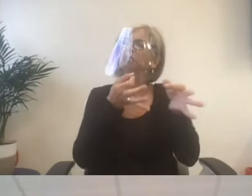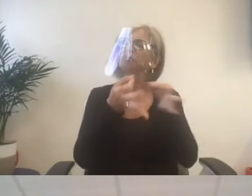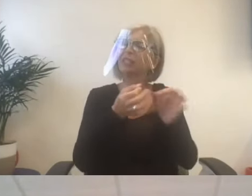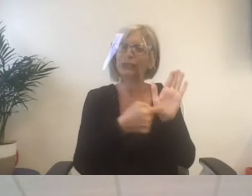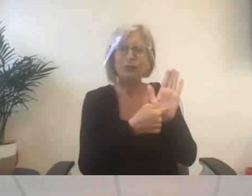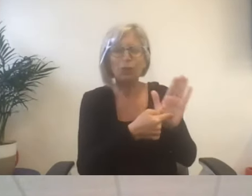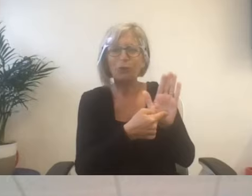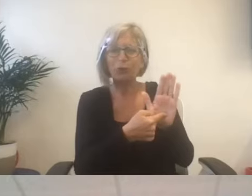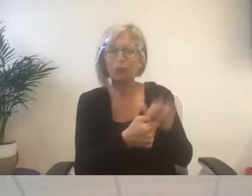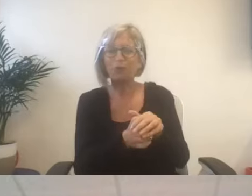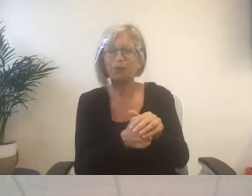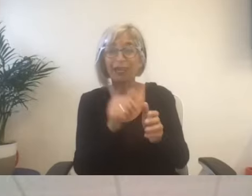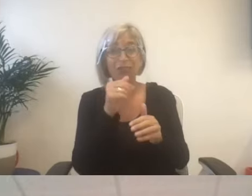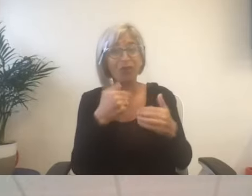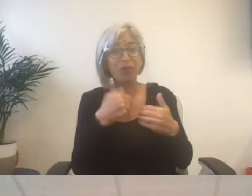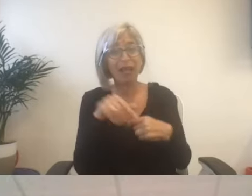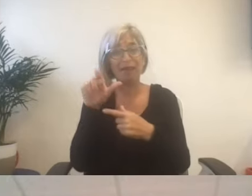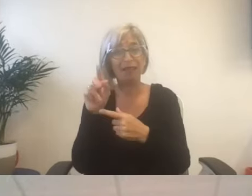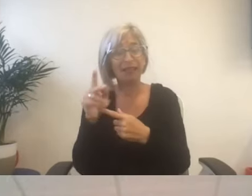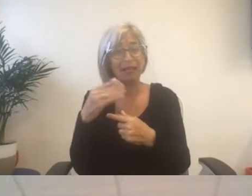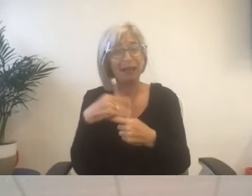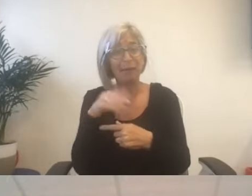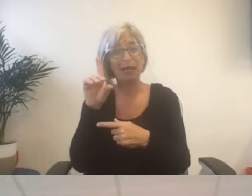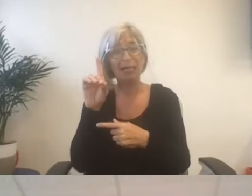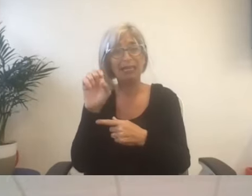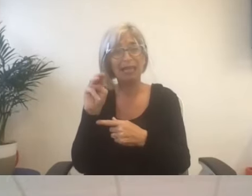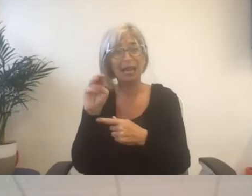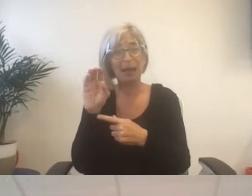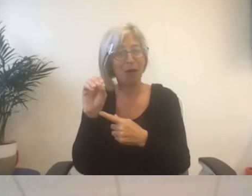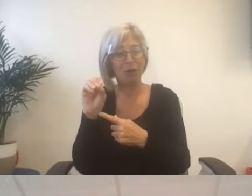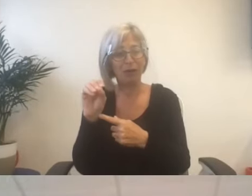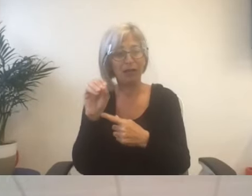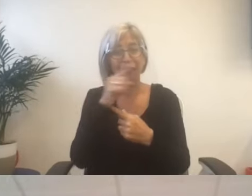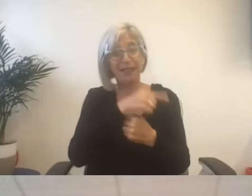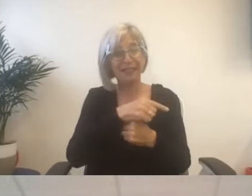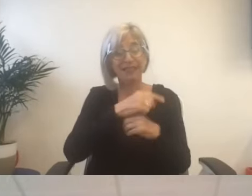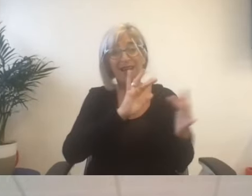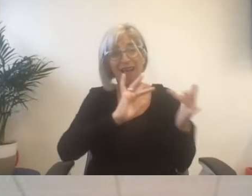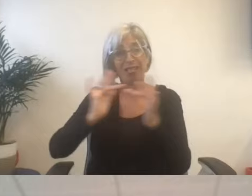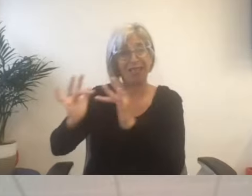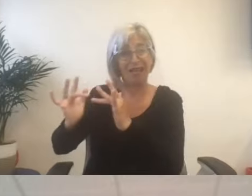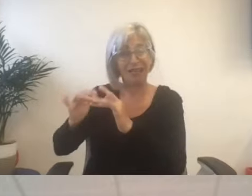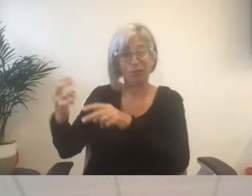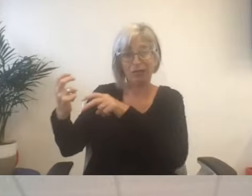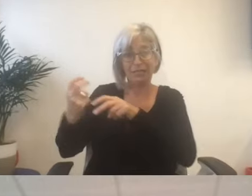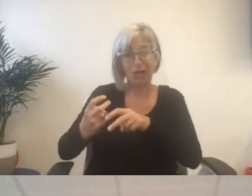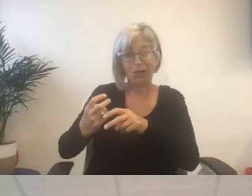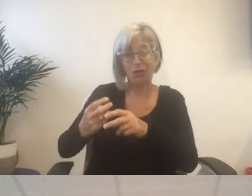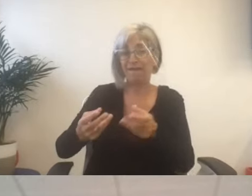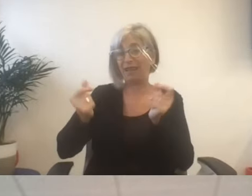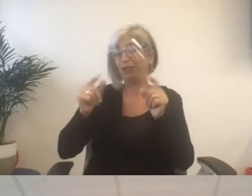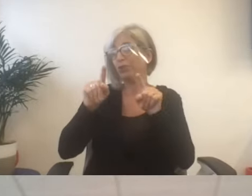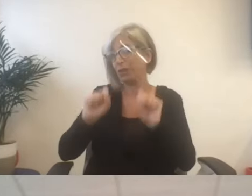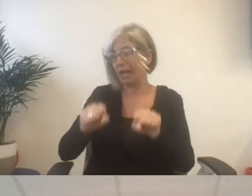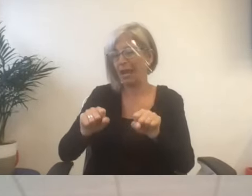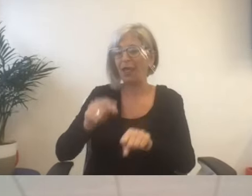I'm afraid I don't actually have a link here in my demo page for you guys because this isn't online unless you want to download and install something real quick. This